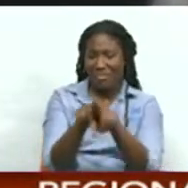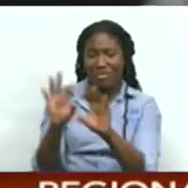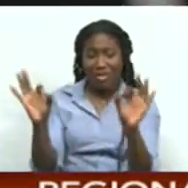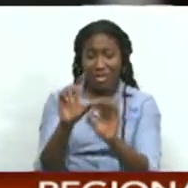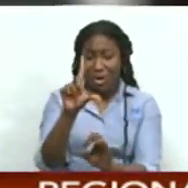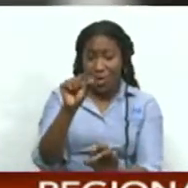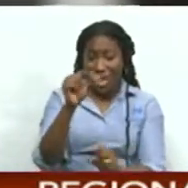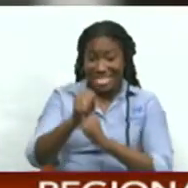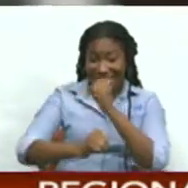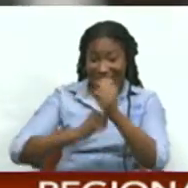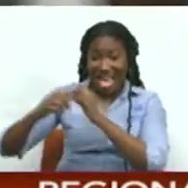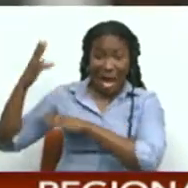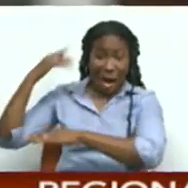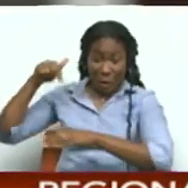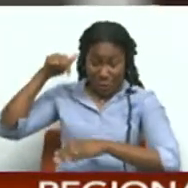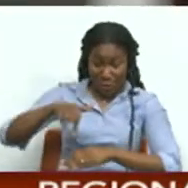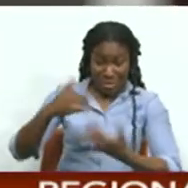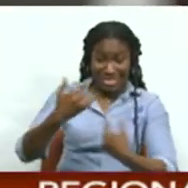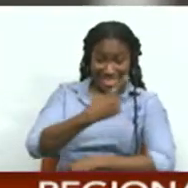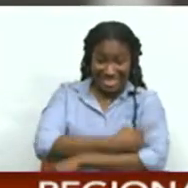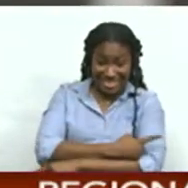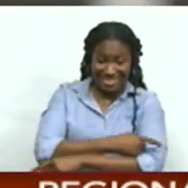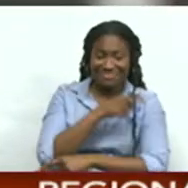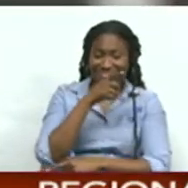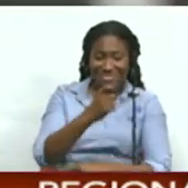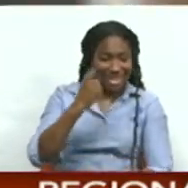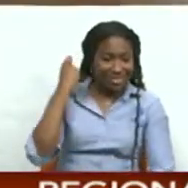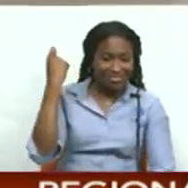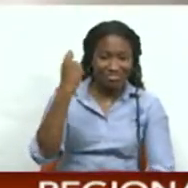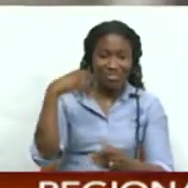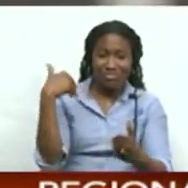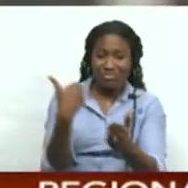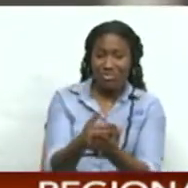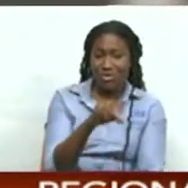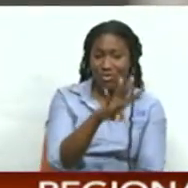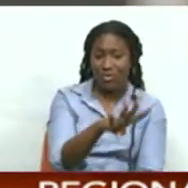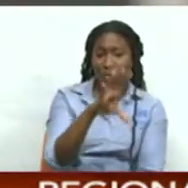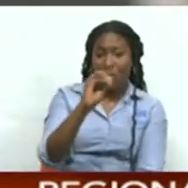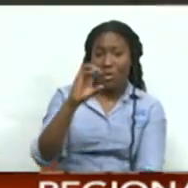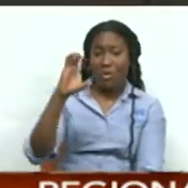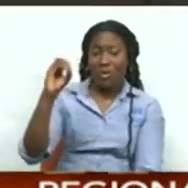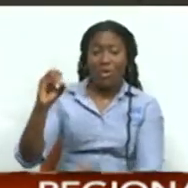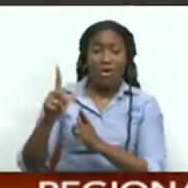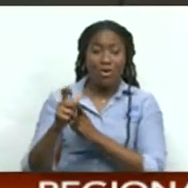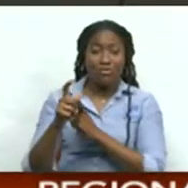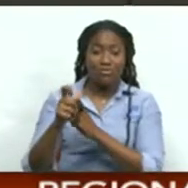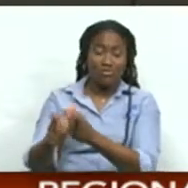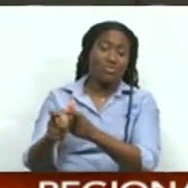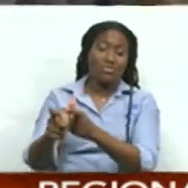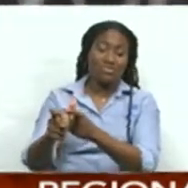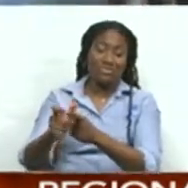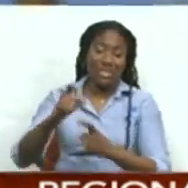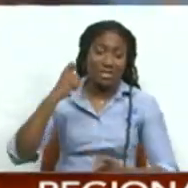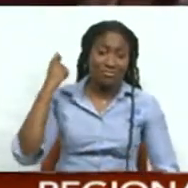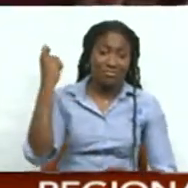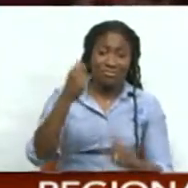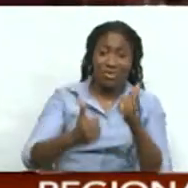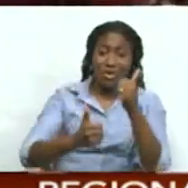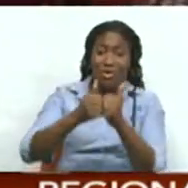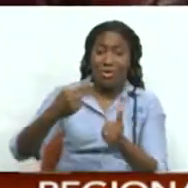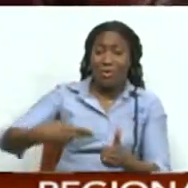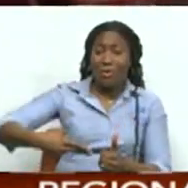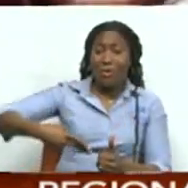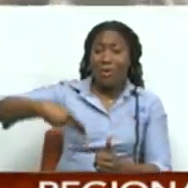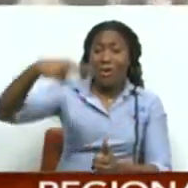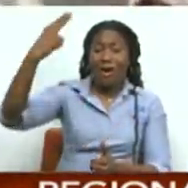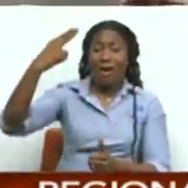today, the Prince of Port of Spain racked up an unbeaten 400 runs, reclaiming the record for the highest individual test score